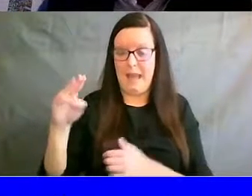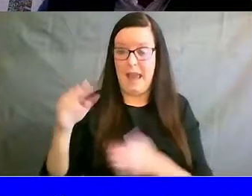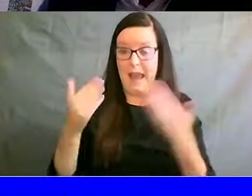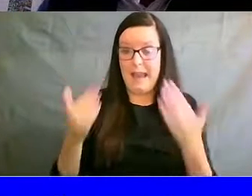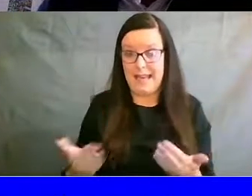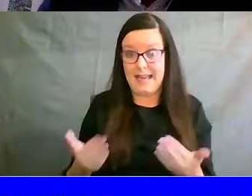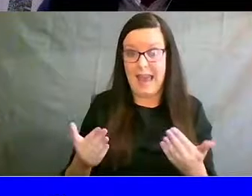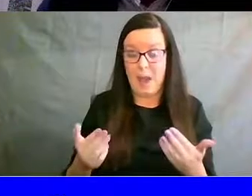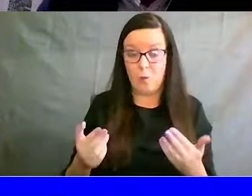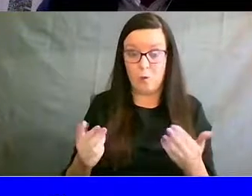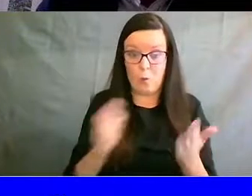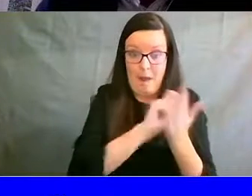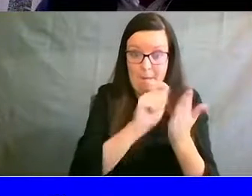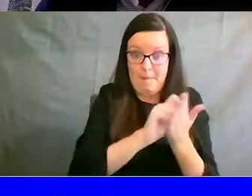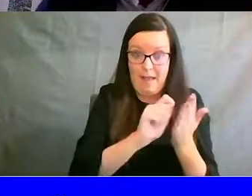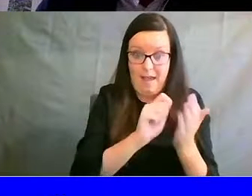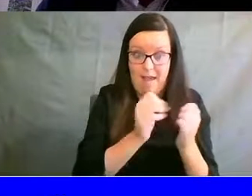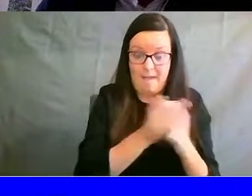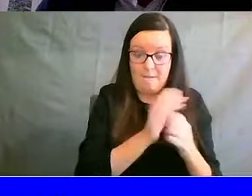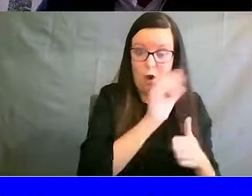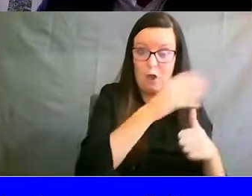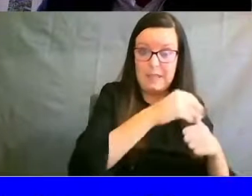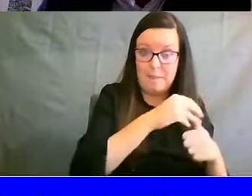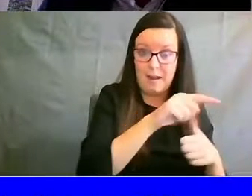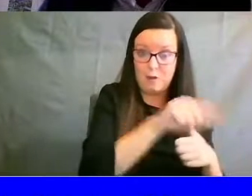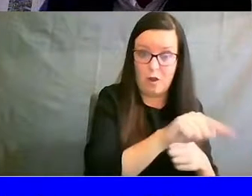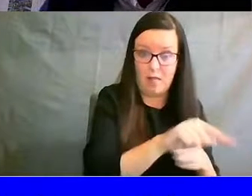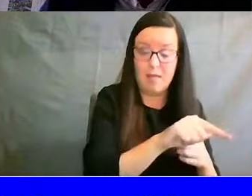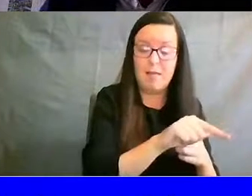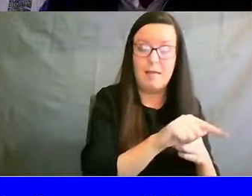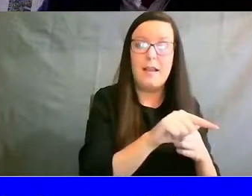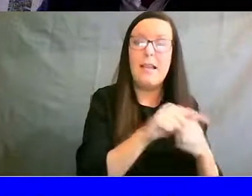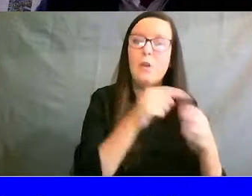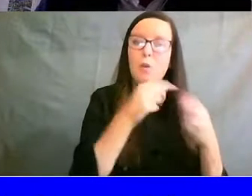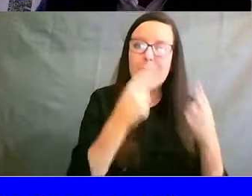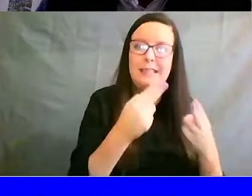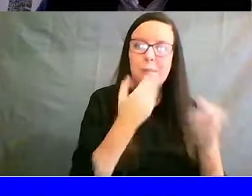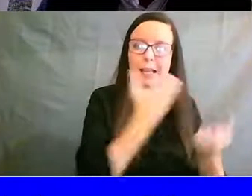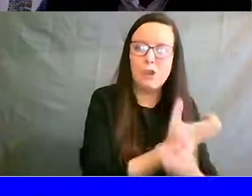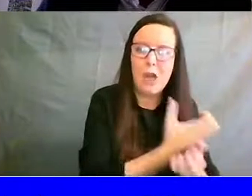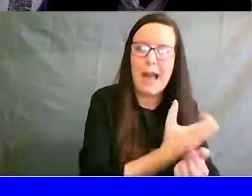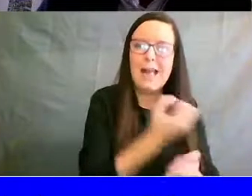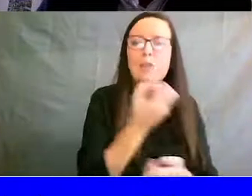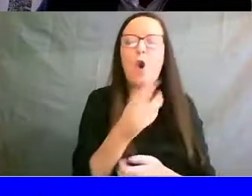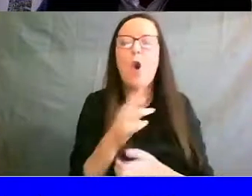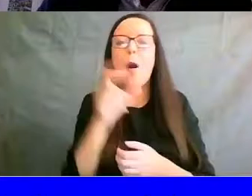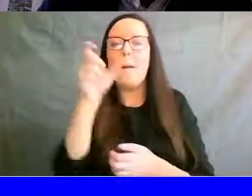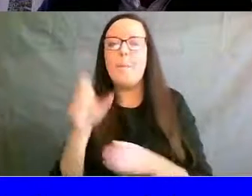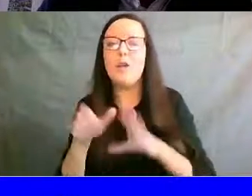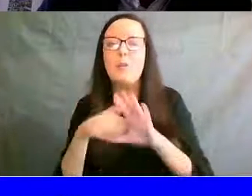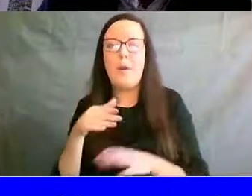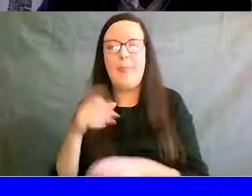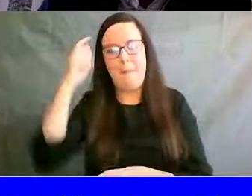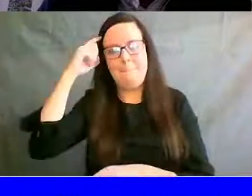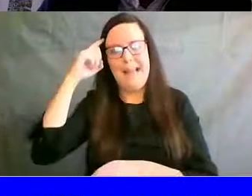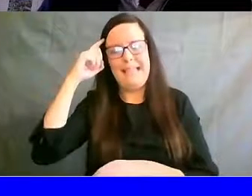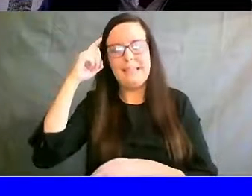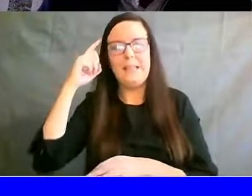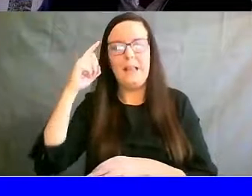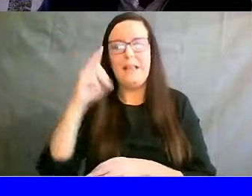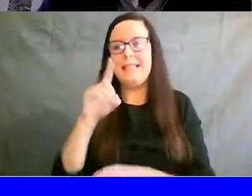special measures, you had to be either a child or a person with a mental disorder. It also introduced an entirely new